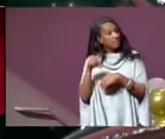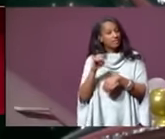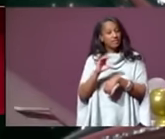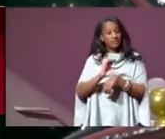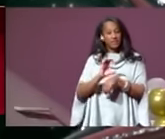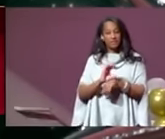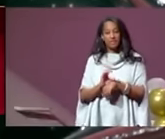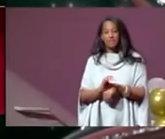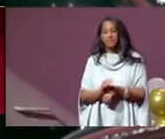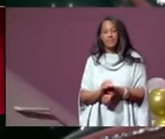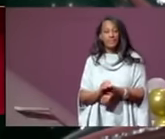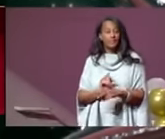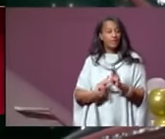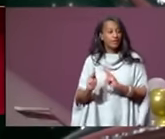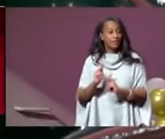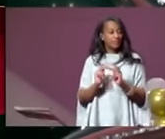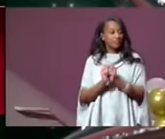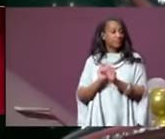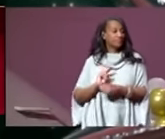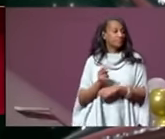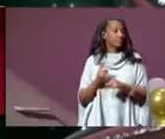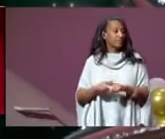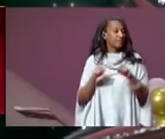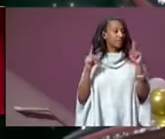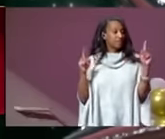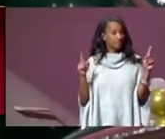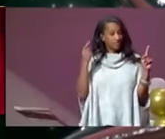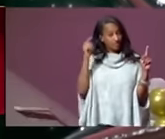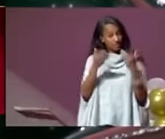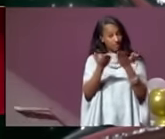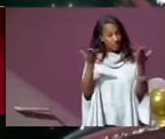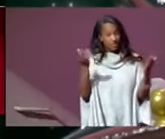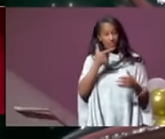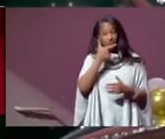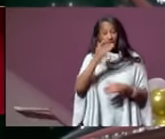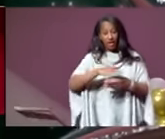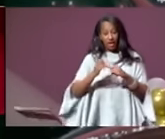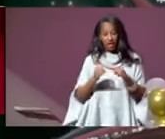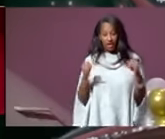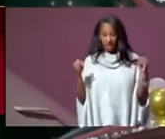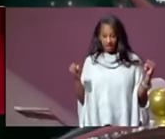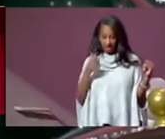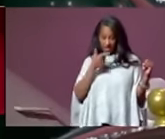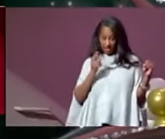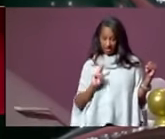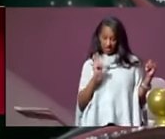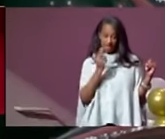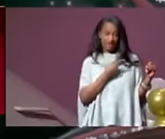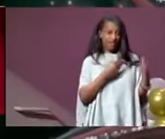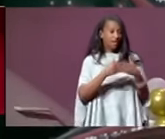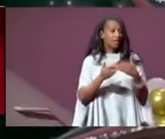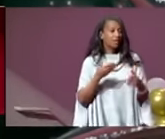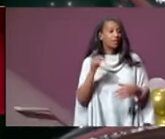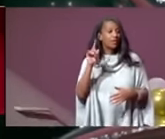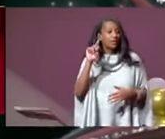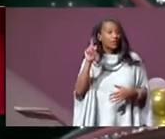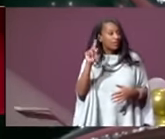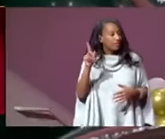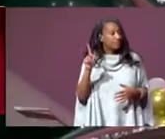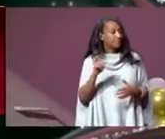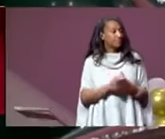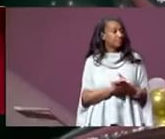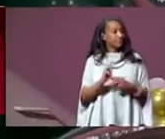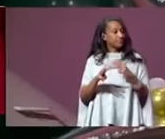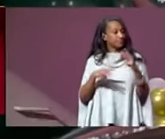for those who are present with us, but also for you online. As you're watching us again across the city, across the country, across the